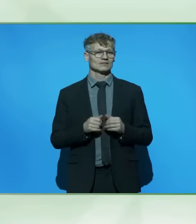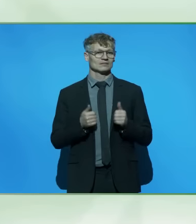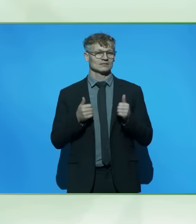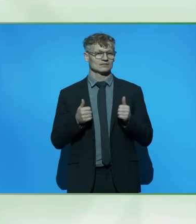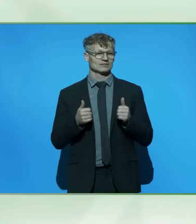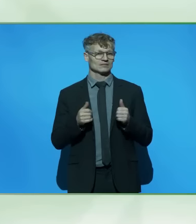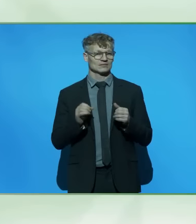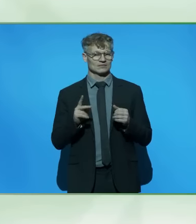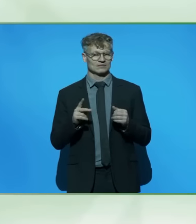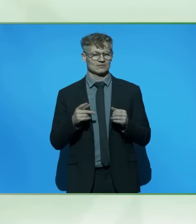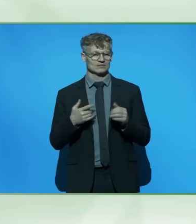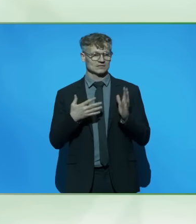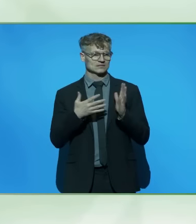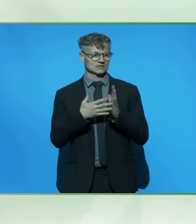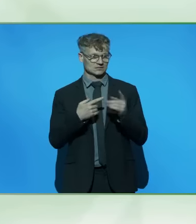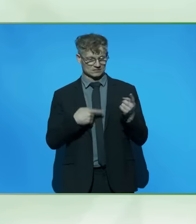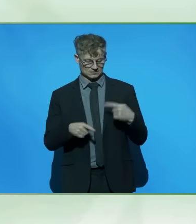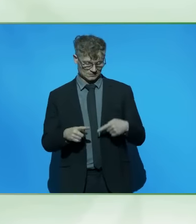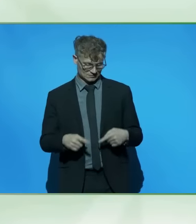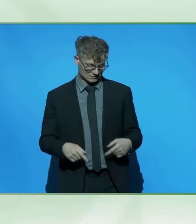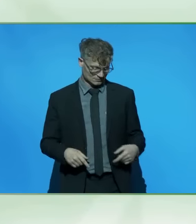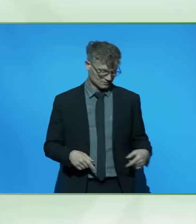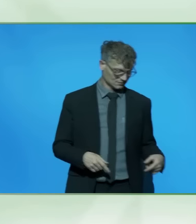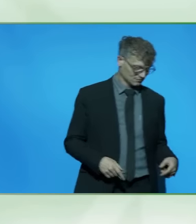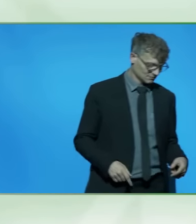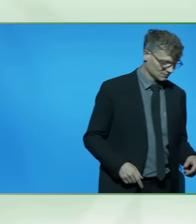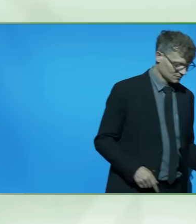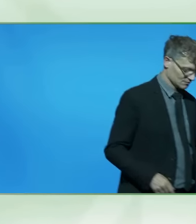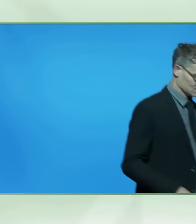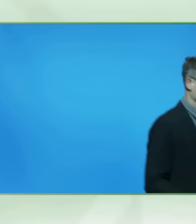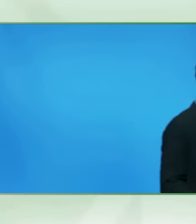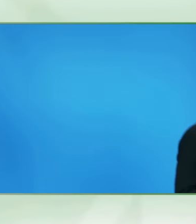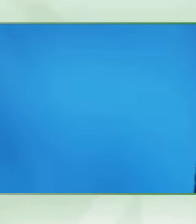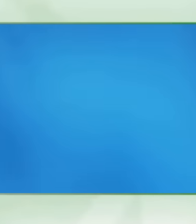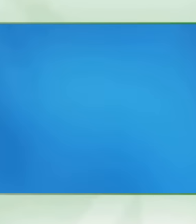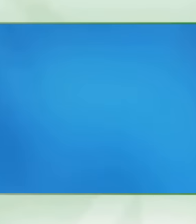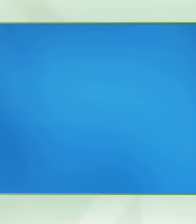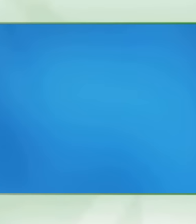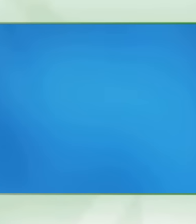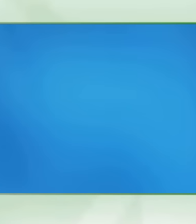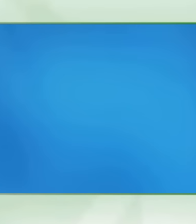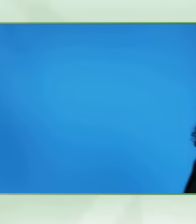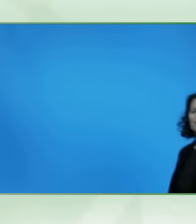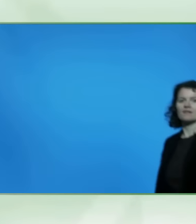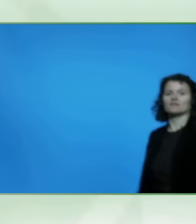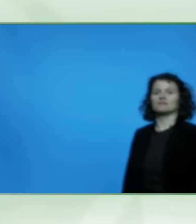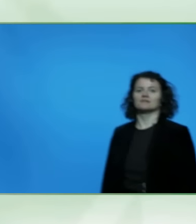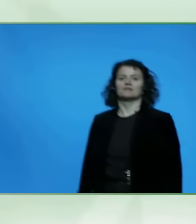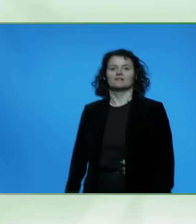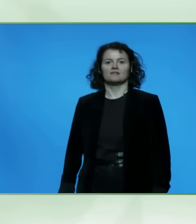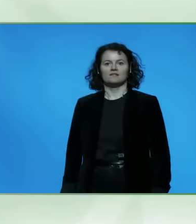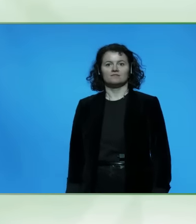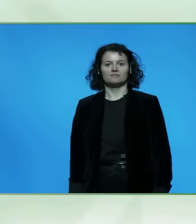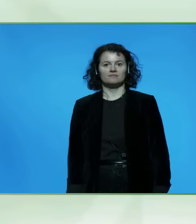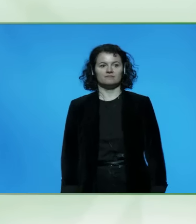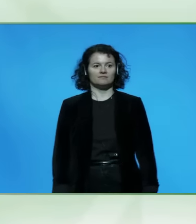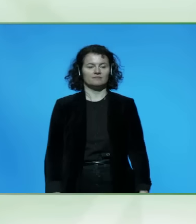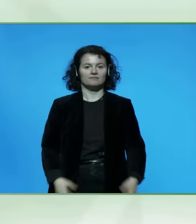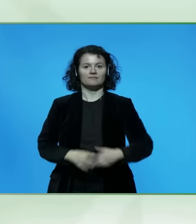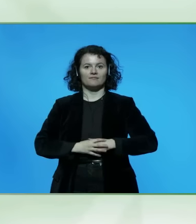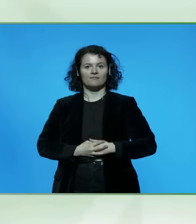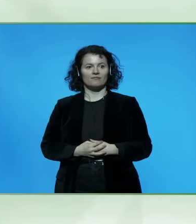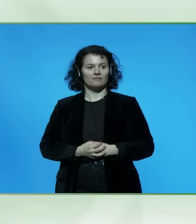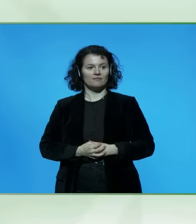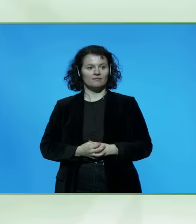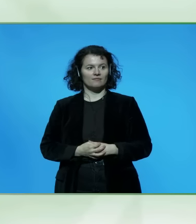So now we want to heat you up. A beat you up? What is a beat? We're gonna make them warm. Wir heizen jetzt mal richtig